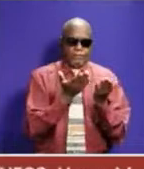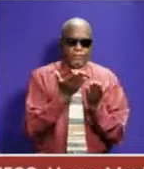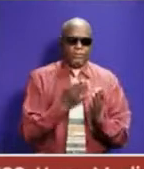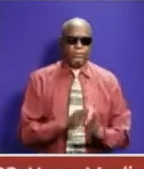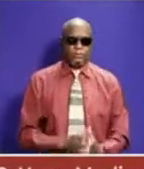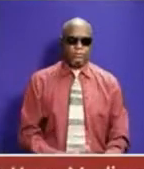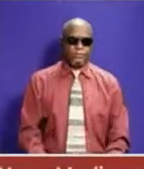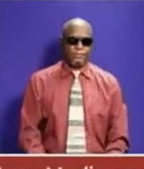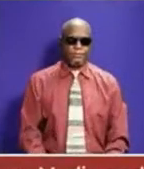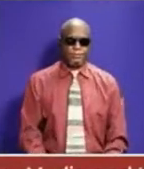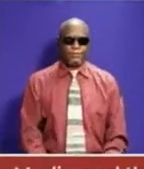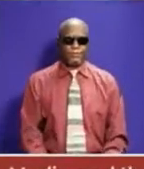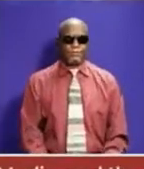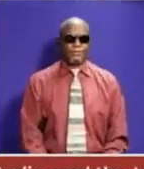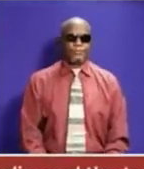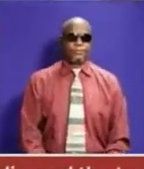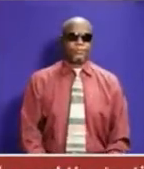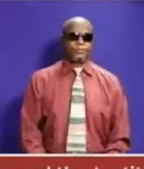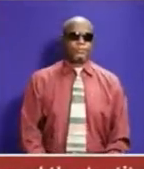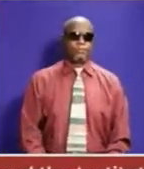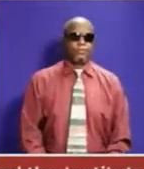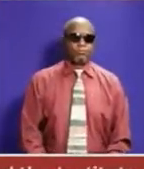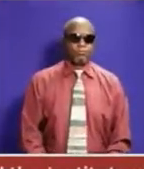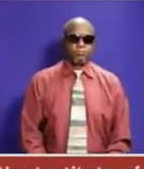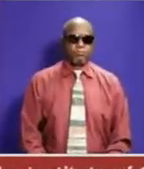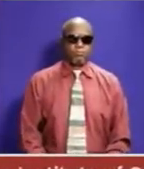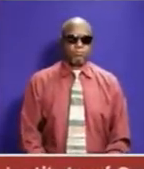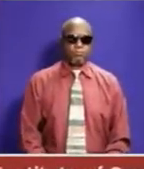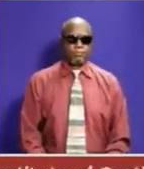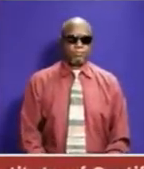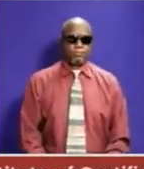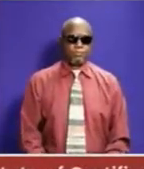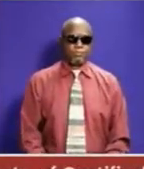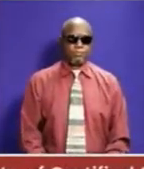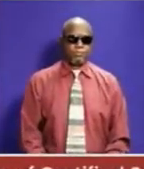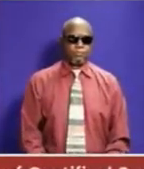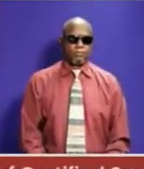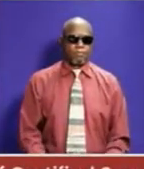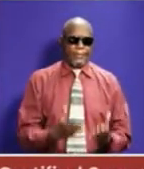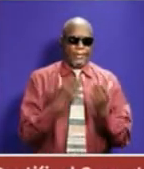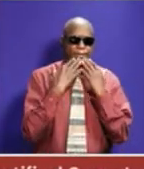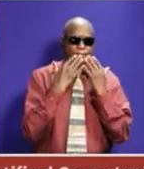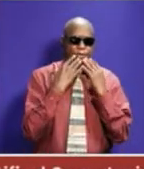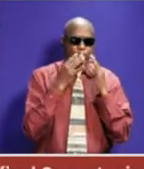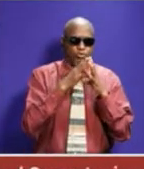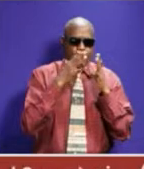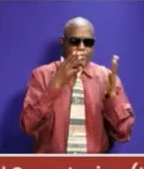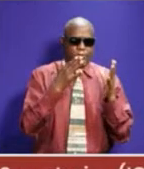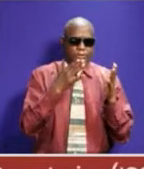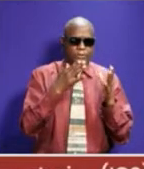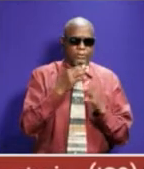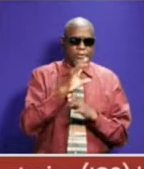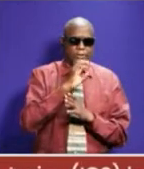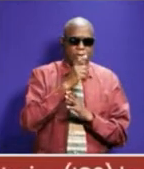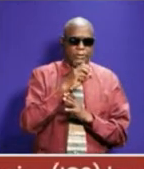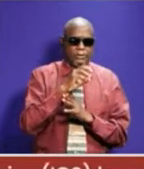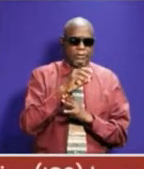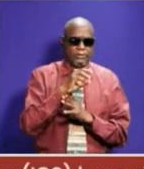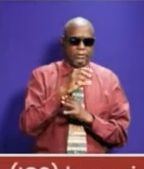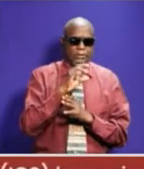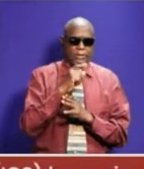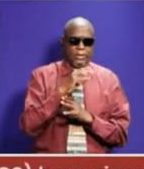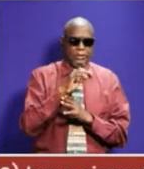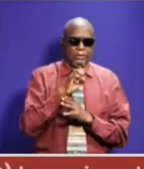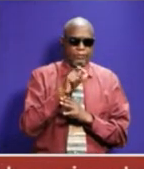for Hope TV Newswatch, I'm Grace Ahati. Thank you so much, Grace, for that report. Now, Azimio